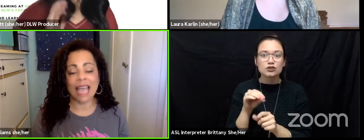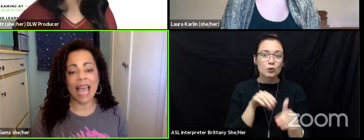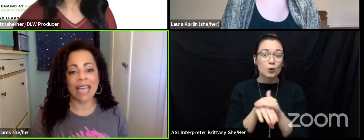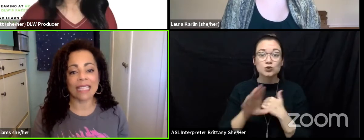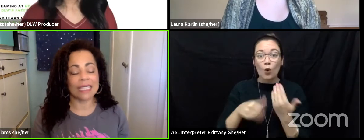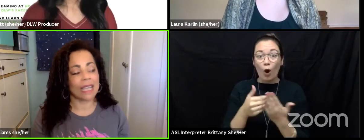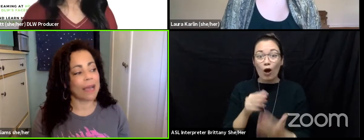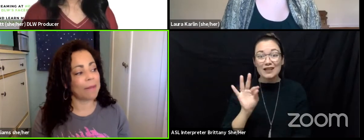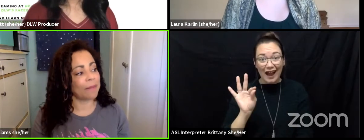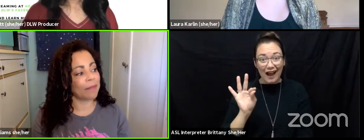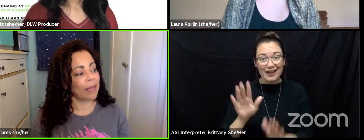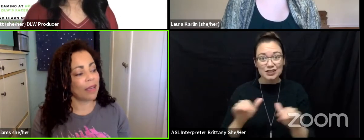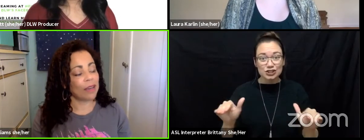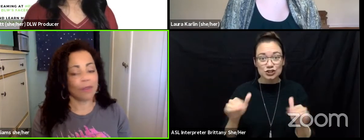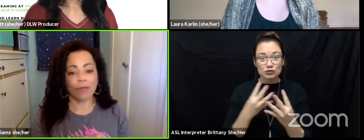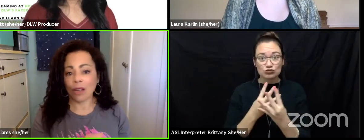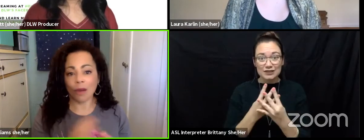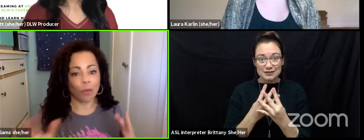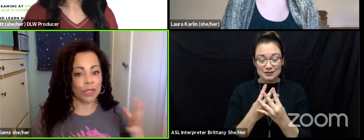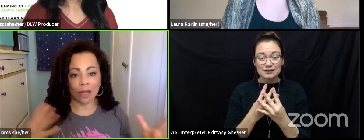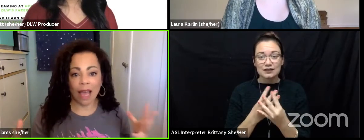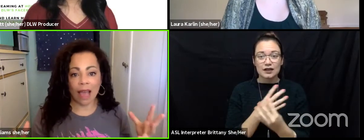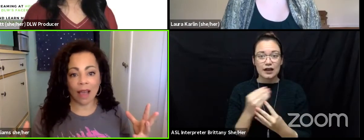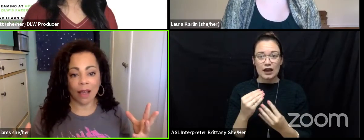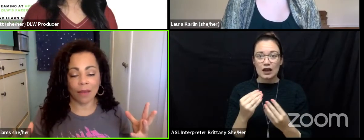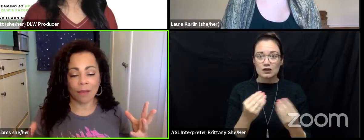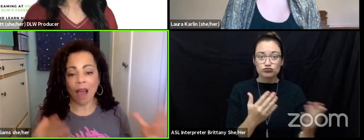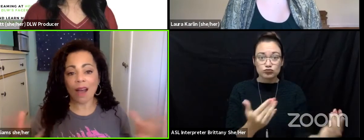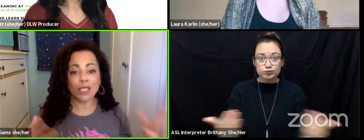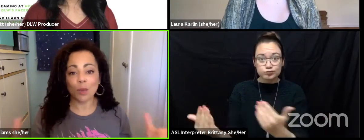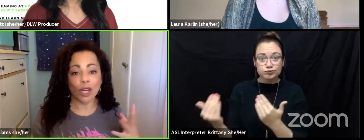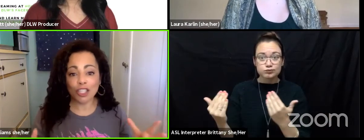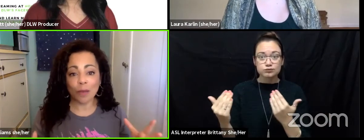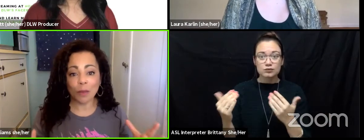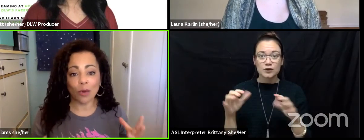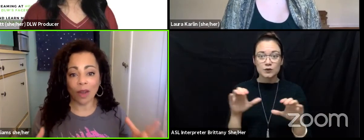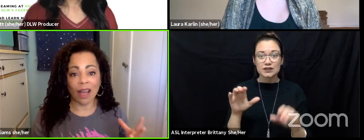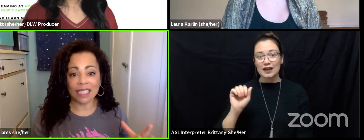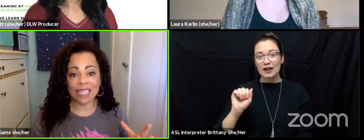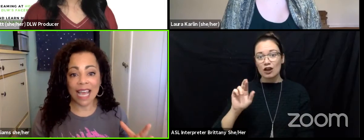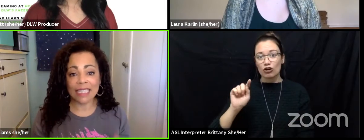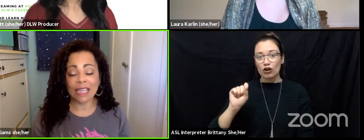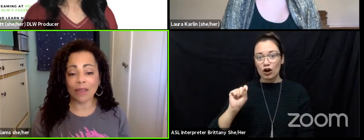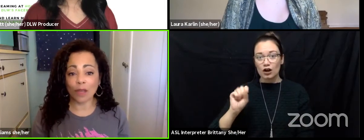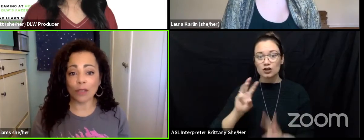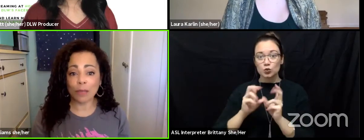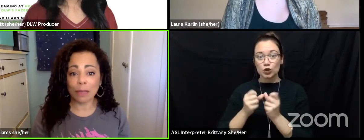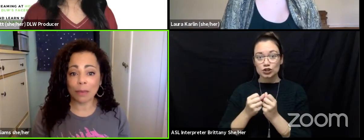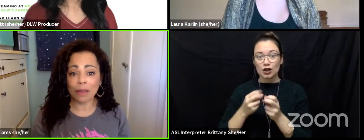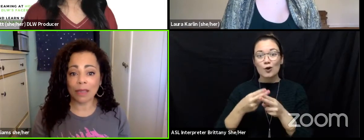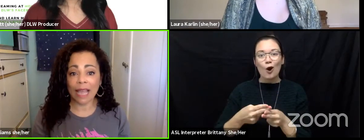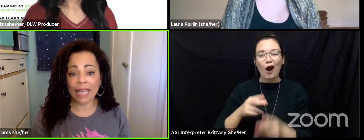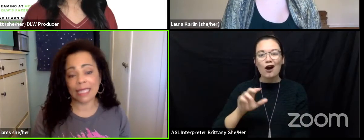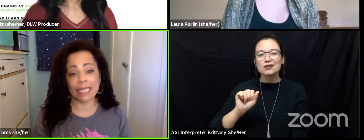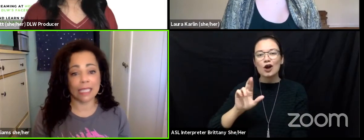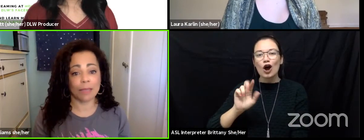prisons and, you know, did a arts workshop that we call Art Attacks. And of those